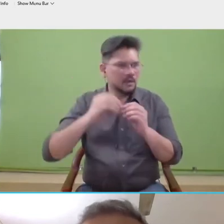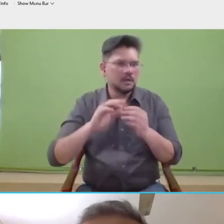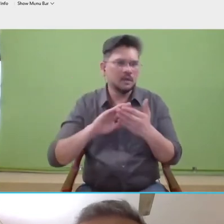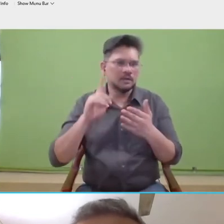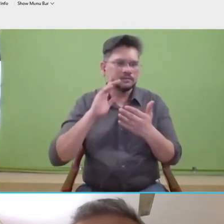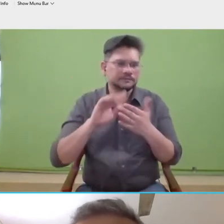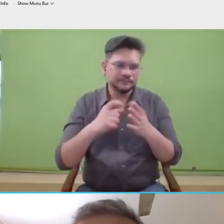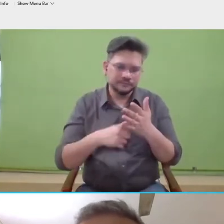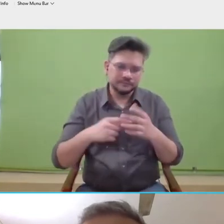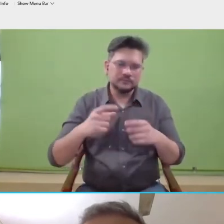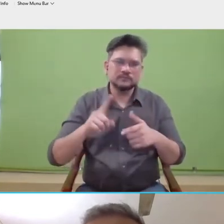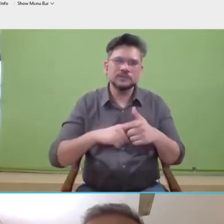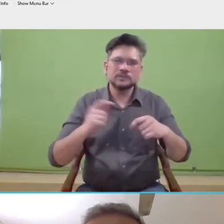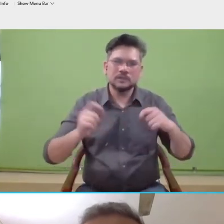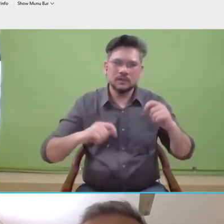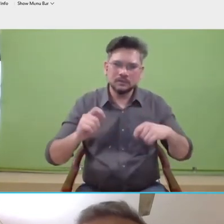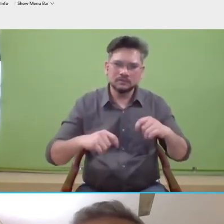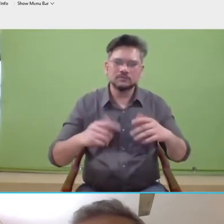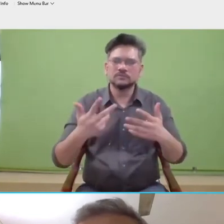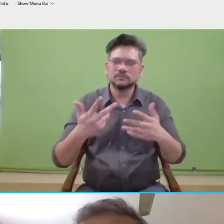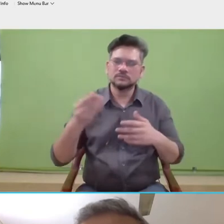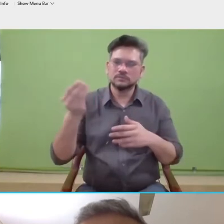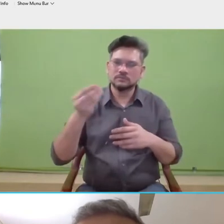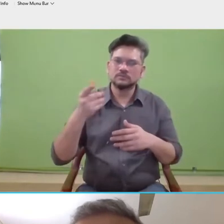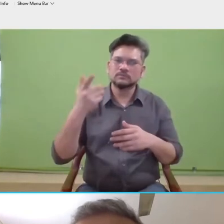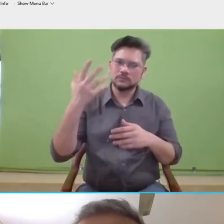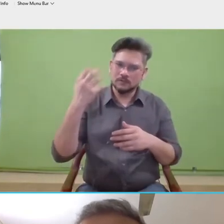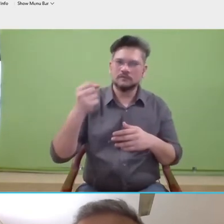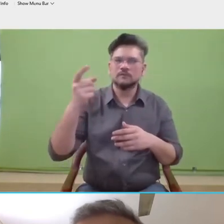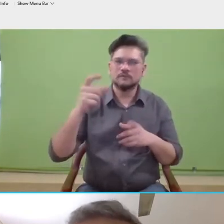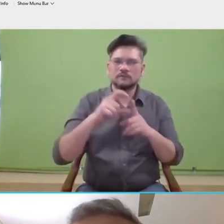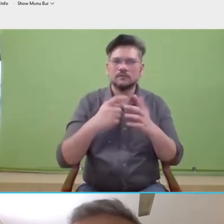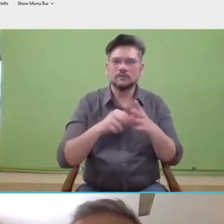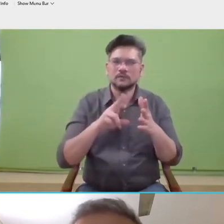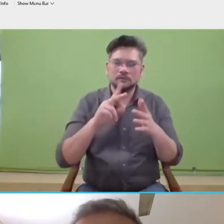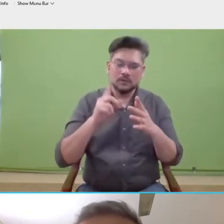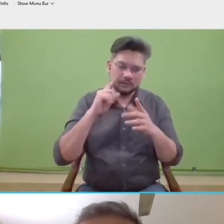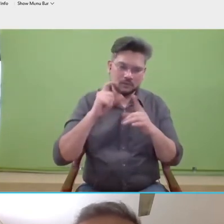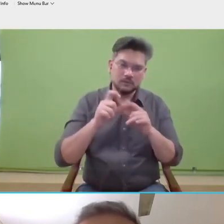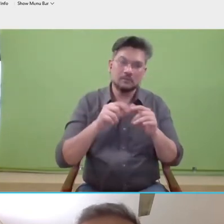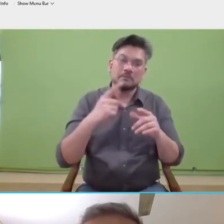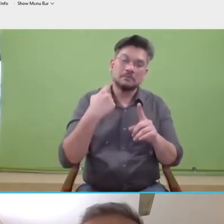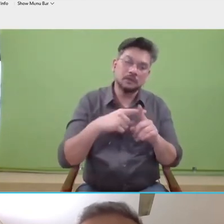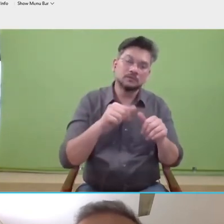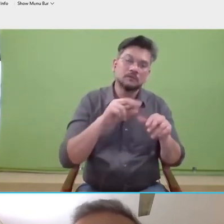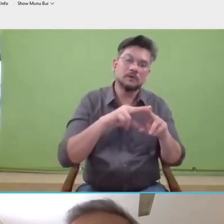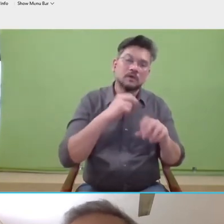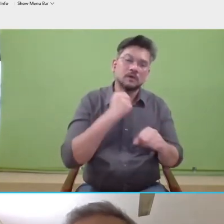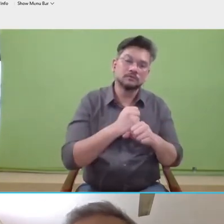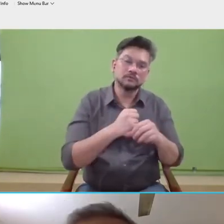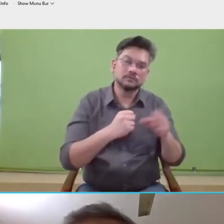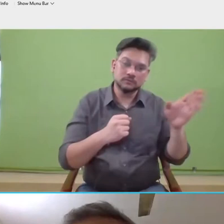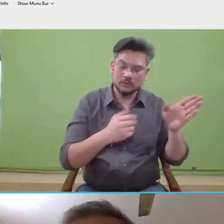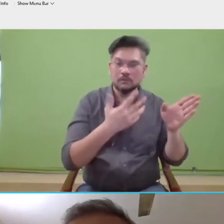jharkhand there is even one dravidian language in afghanistan which is a very interesting story